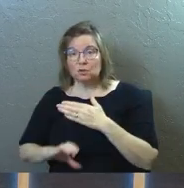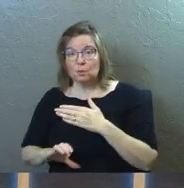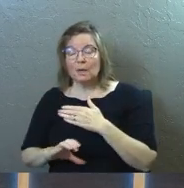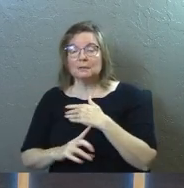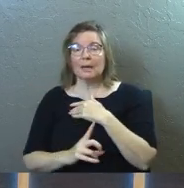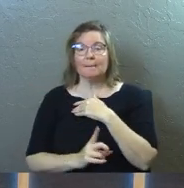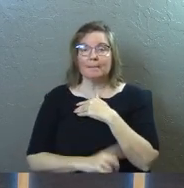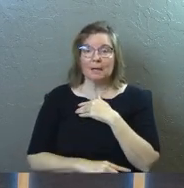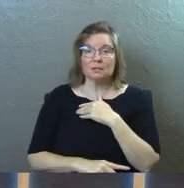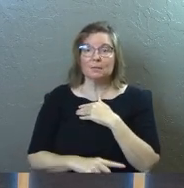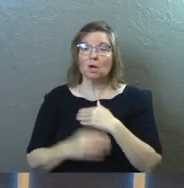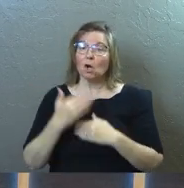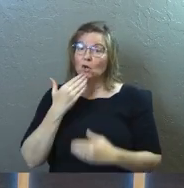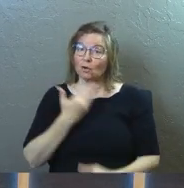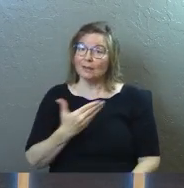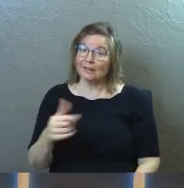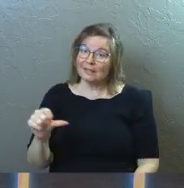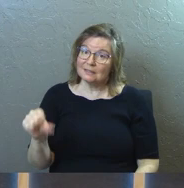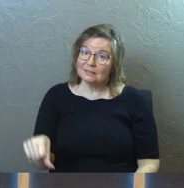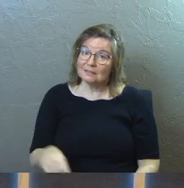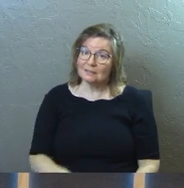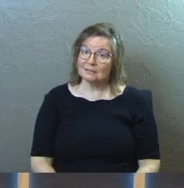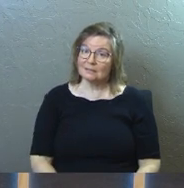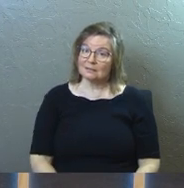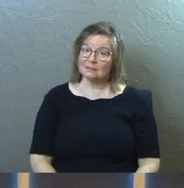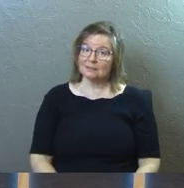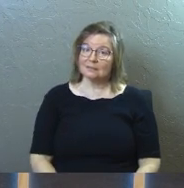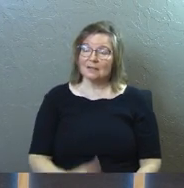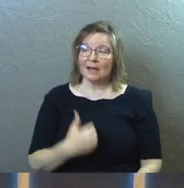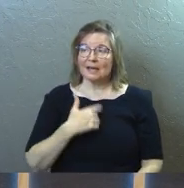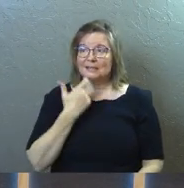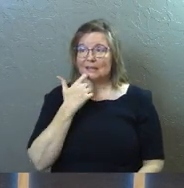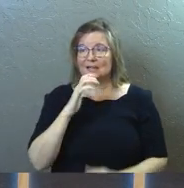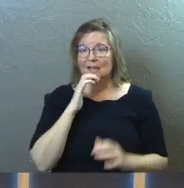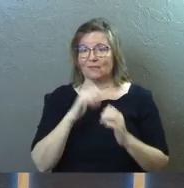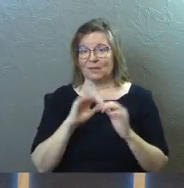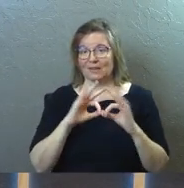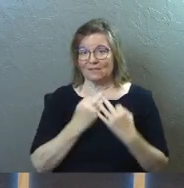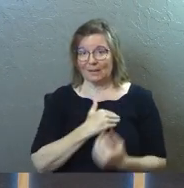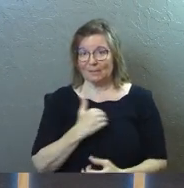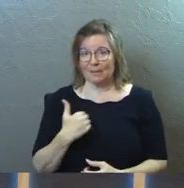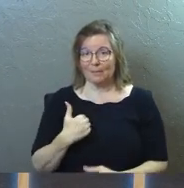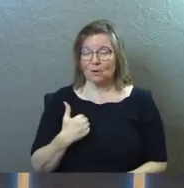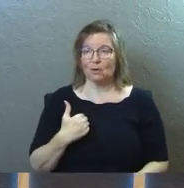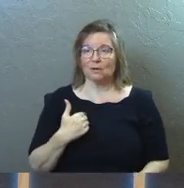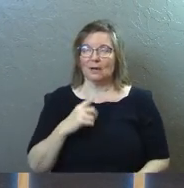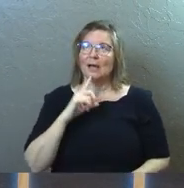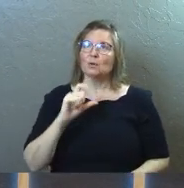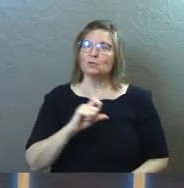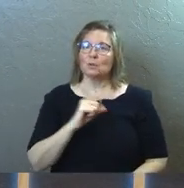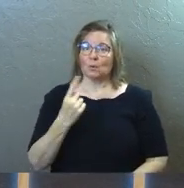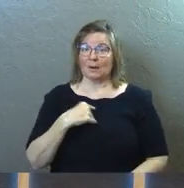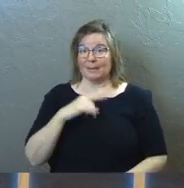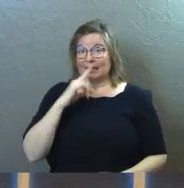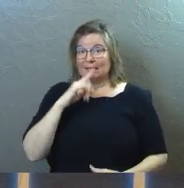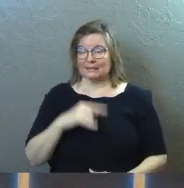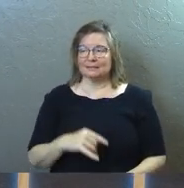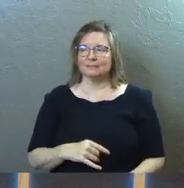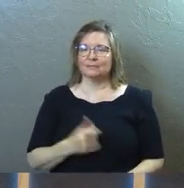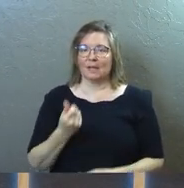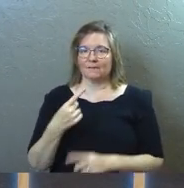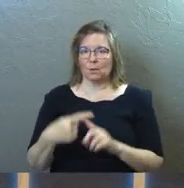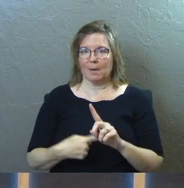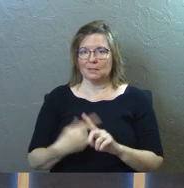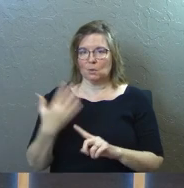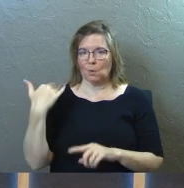discipline, are good things. Yes, sir. I just had a conversation with a family member. It was actually one of my kids a